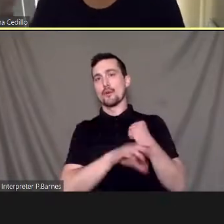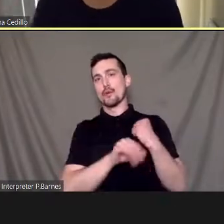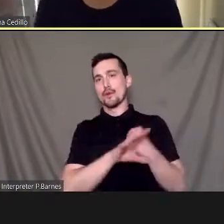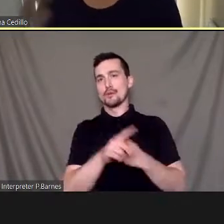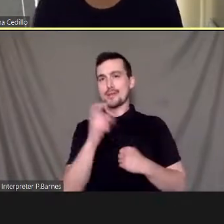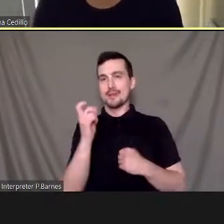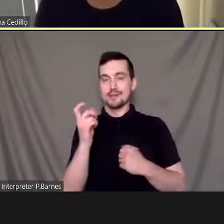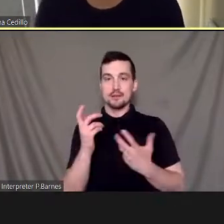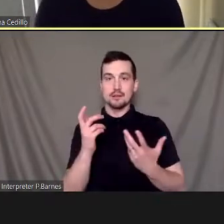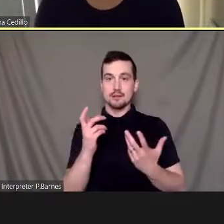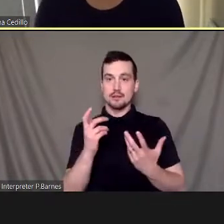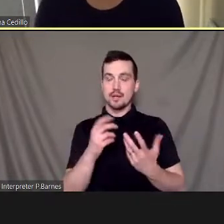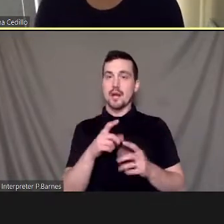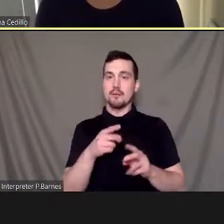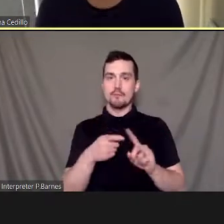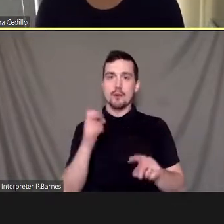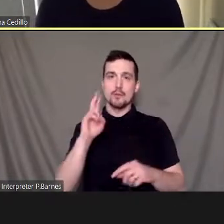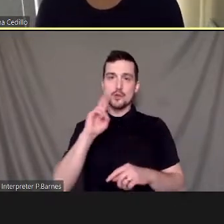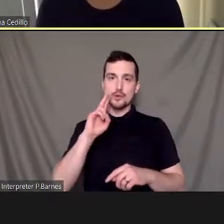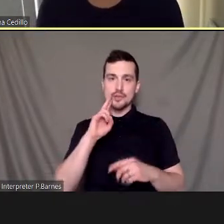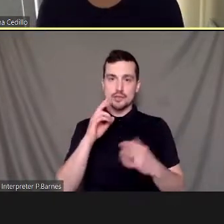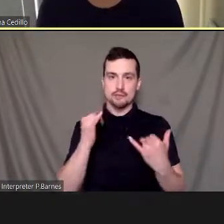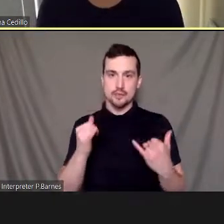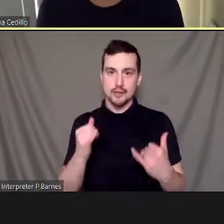because, of course, being from Houston